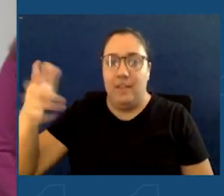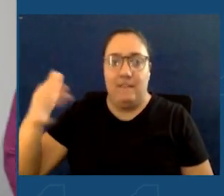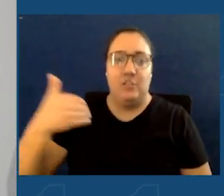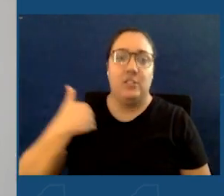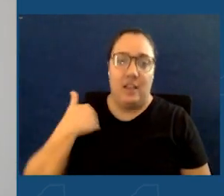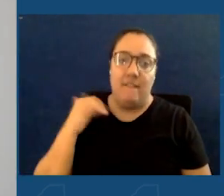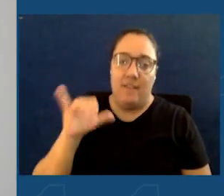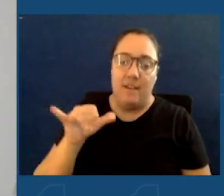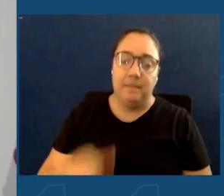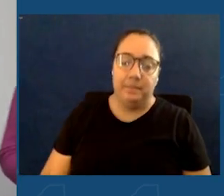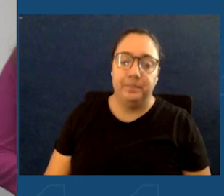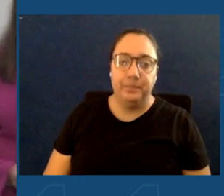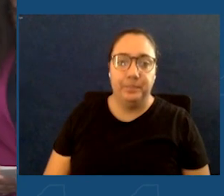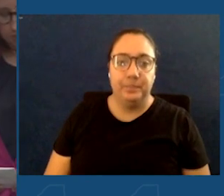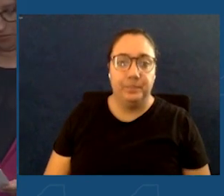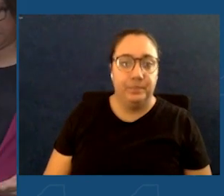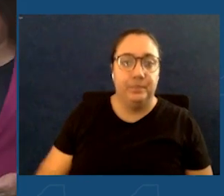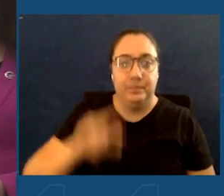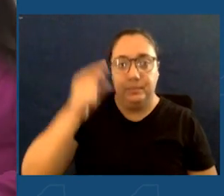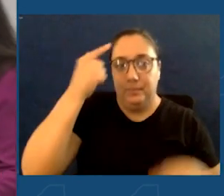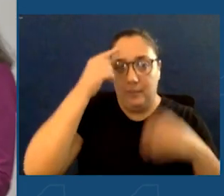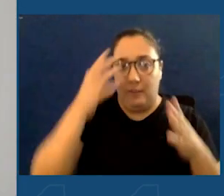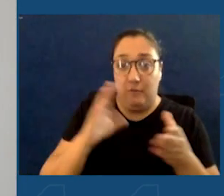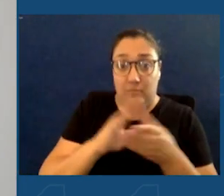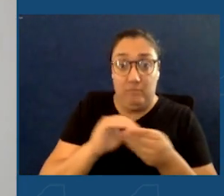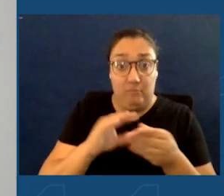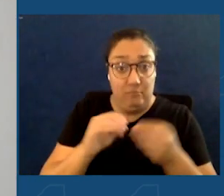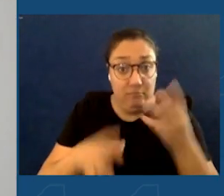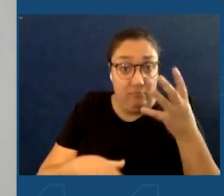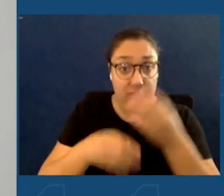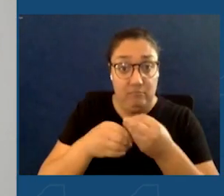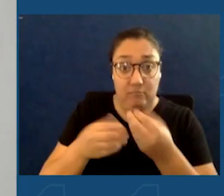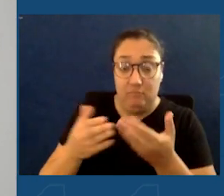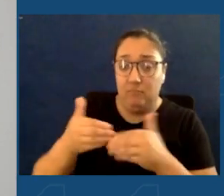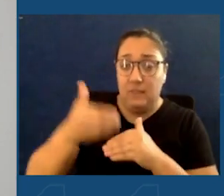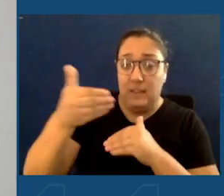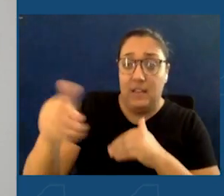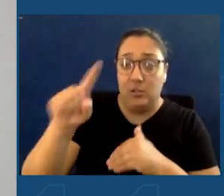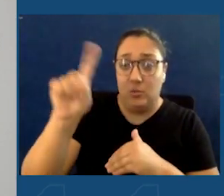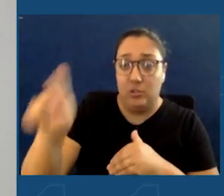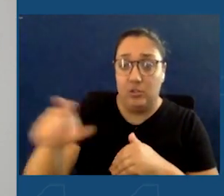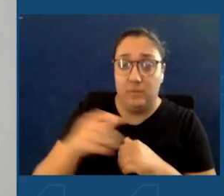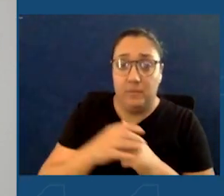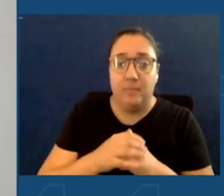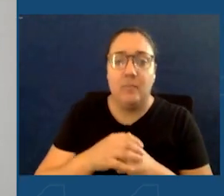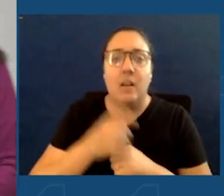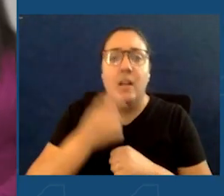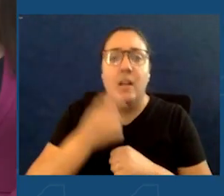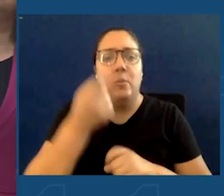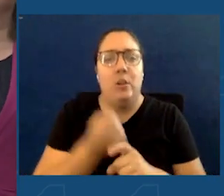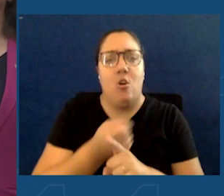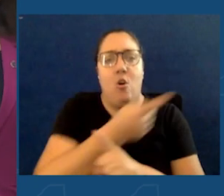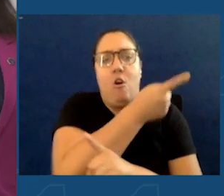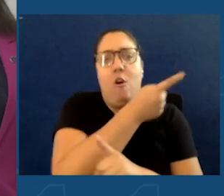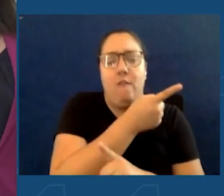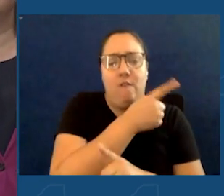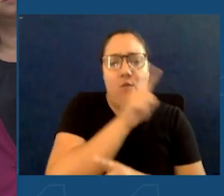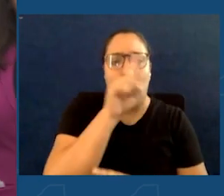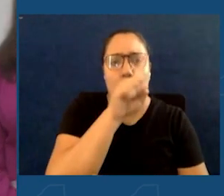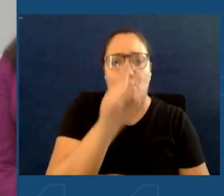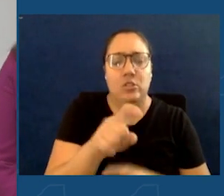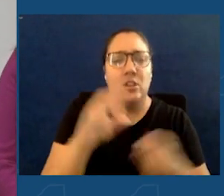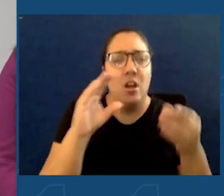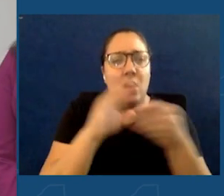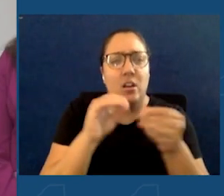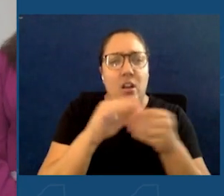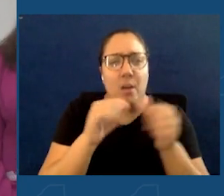Catherine, you want to add anything to this? Okay. All right, next question. I have off topic. Do you have any comment or update about the